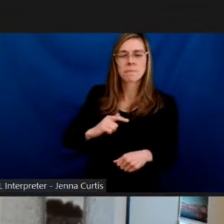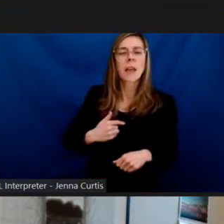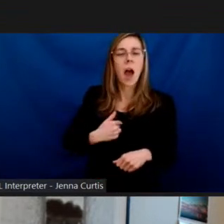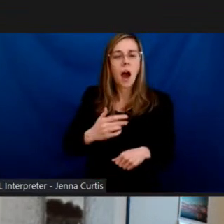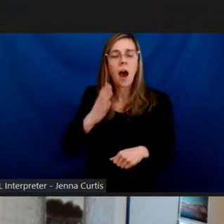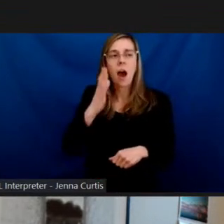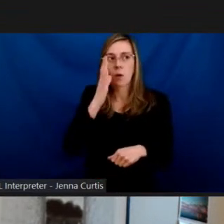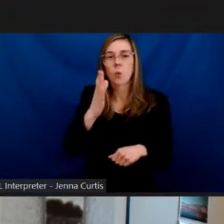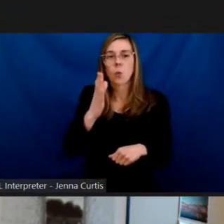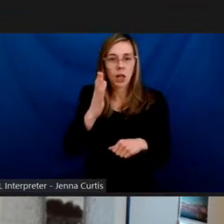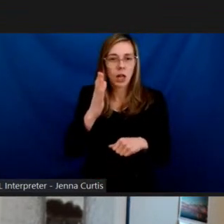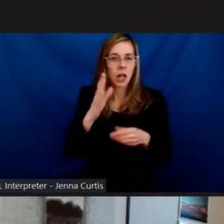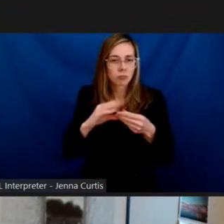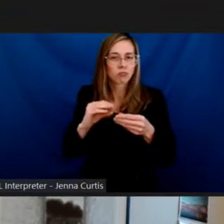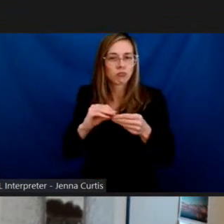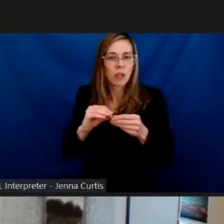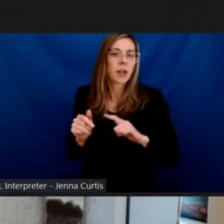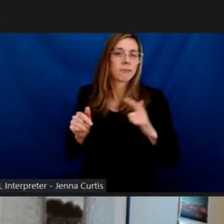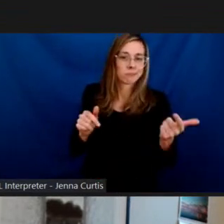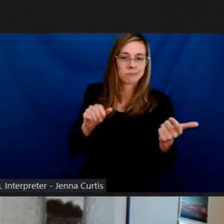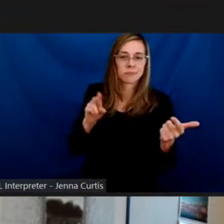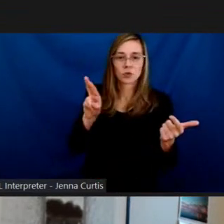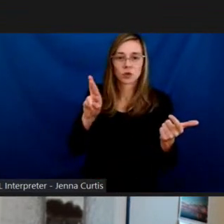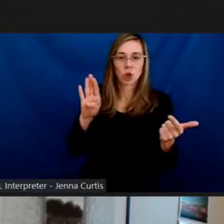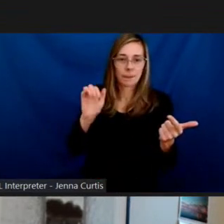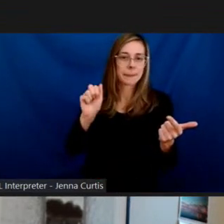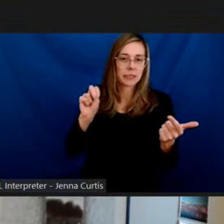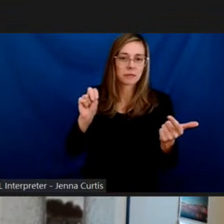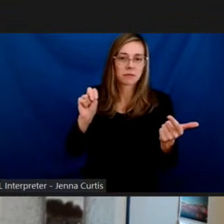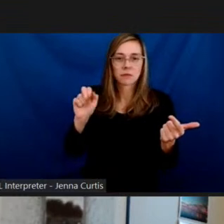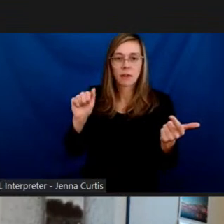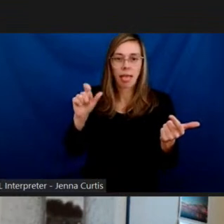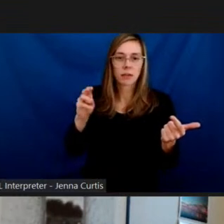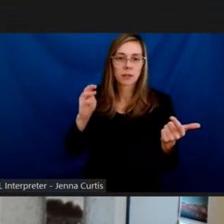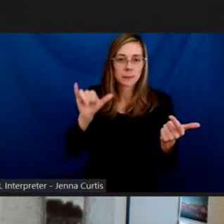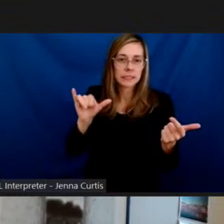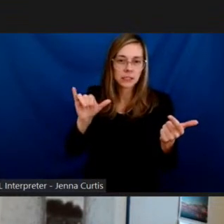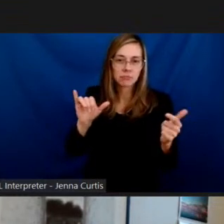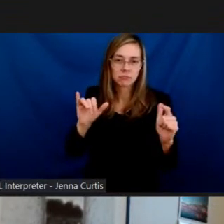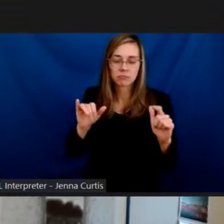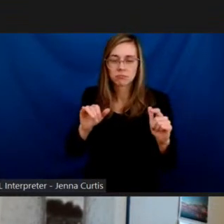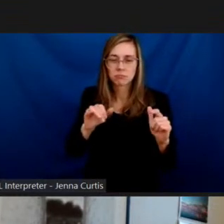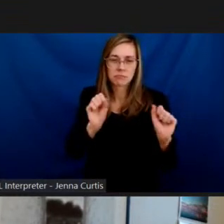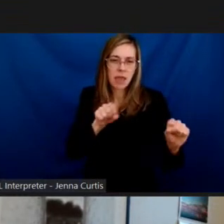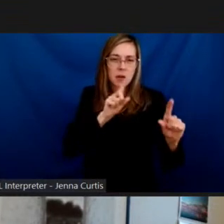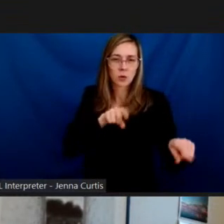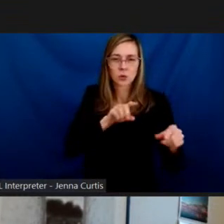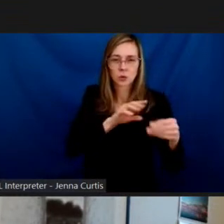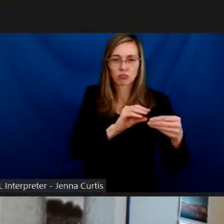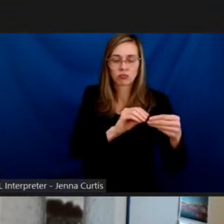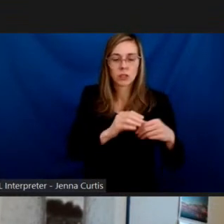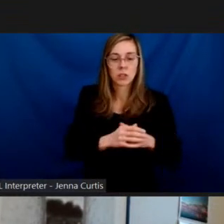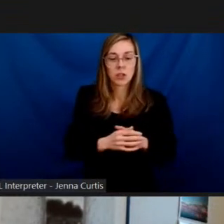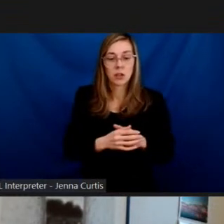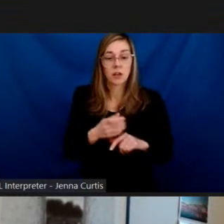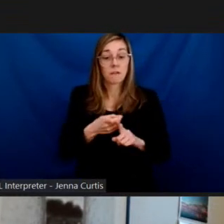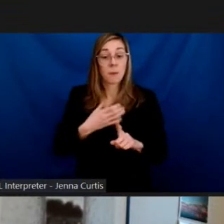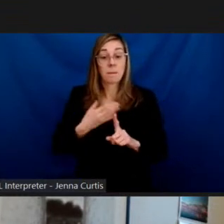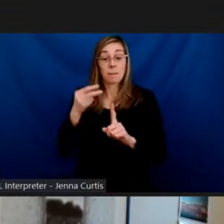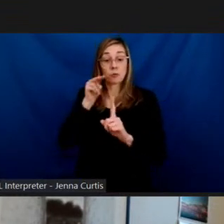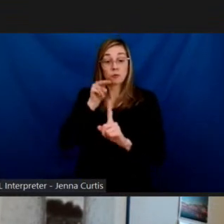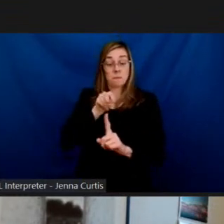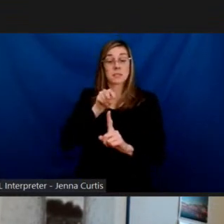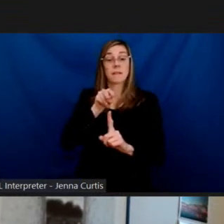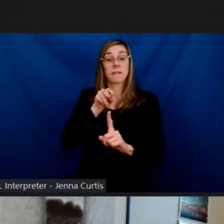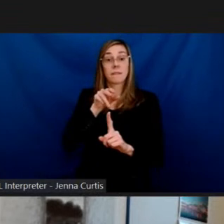One of the core components of this, I mean, from my perspective, it's great that we're setting up safe,